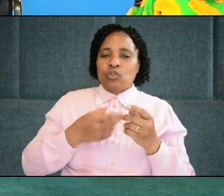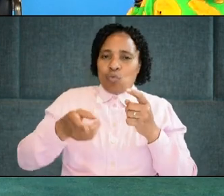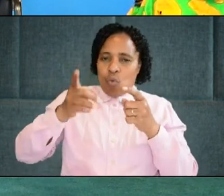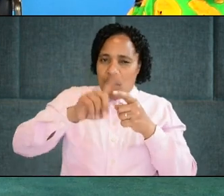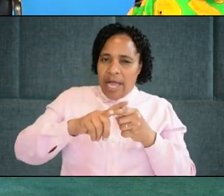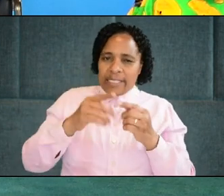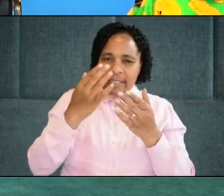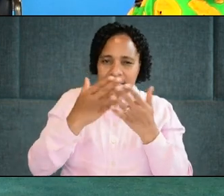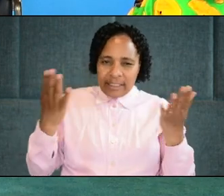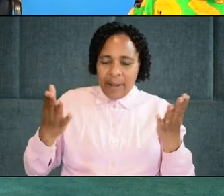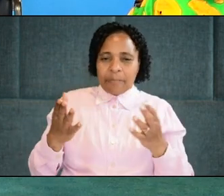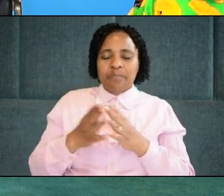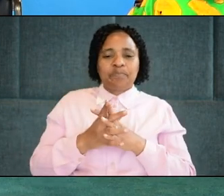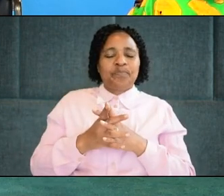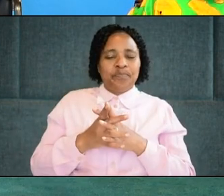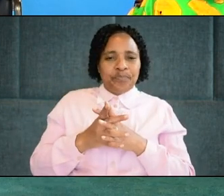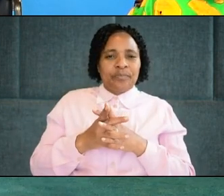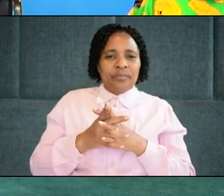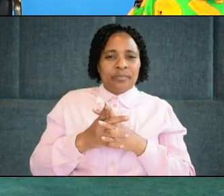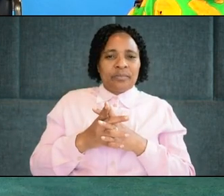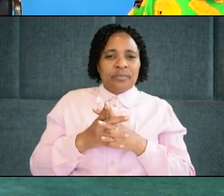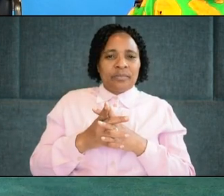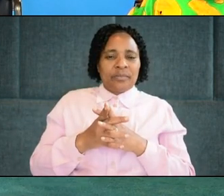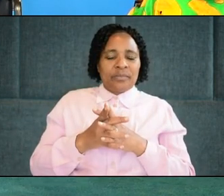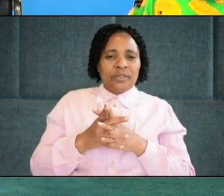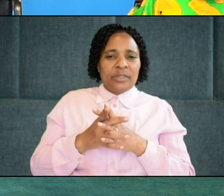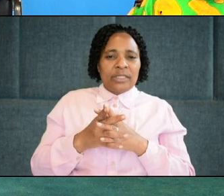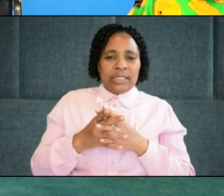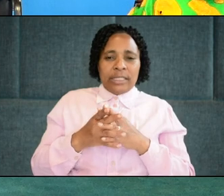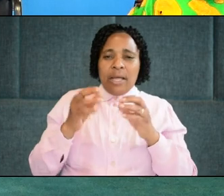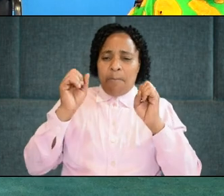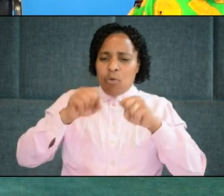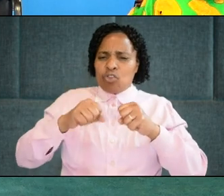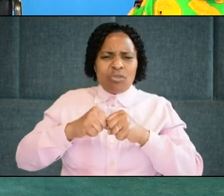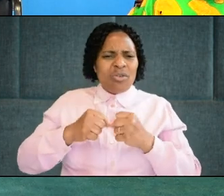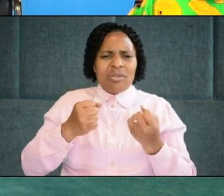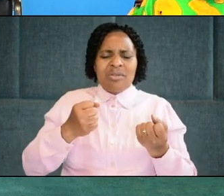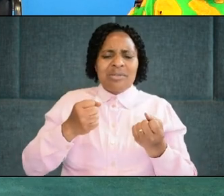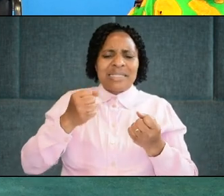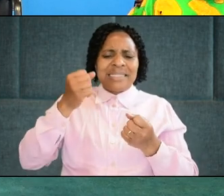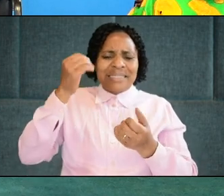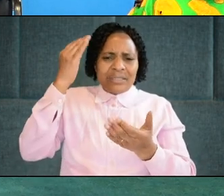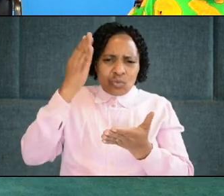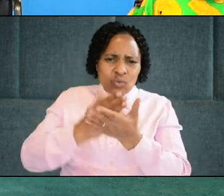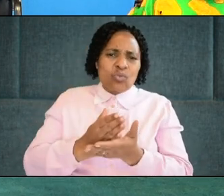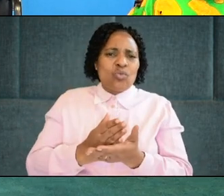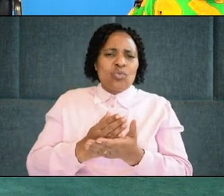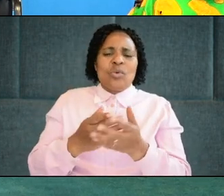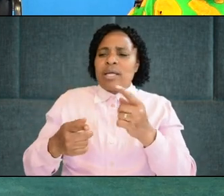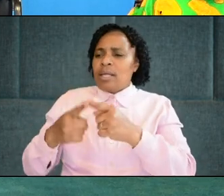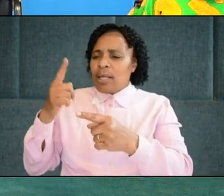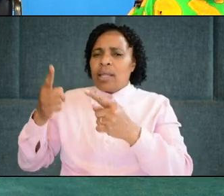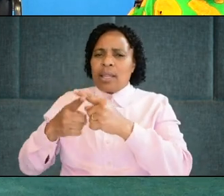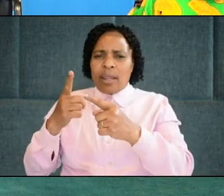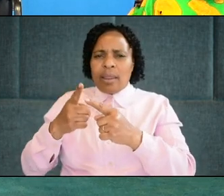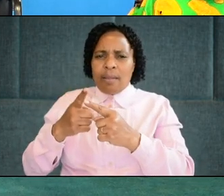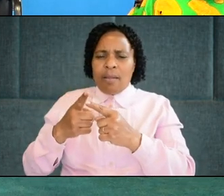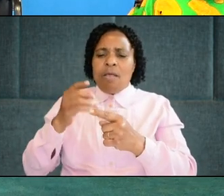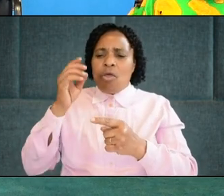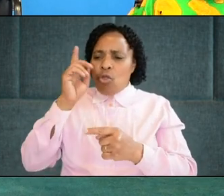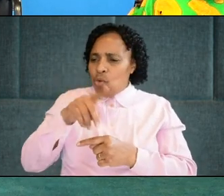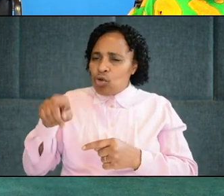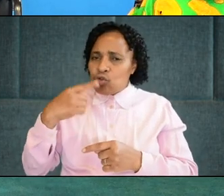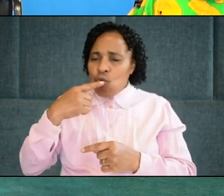some slight rhetoric. So do we then justify killing those who are not of our